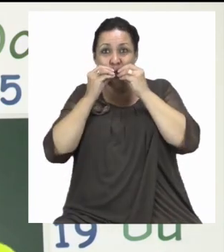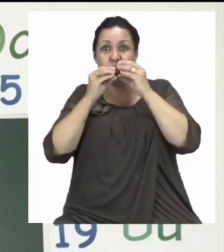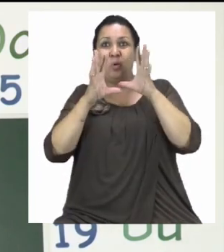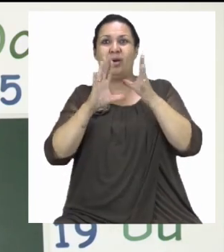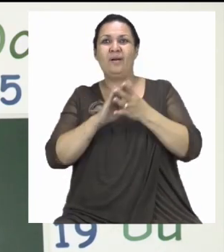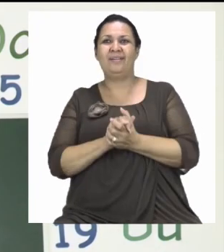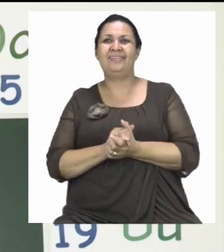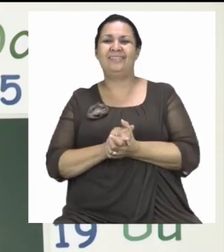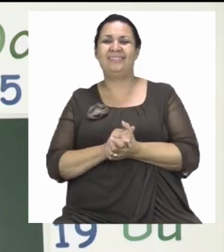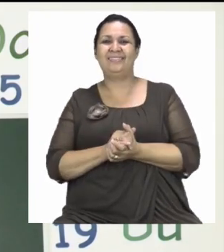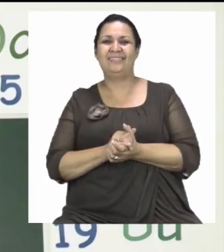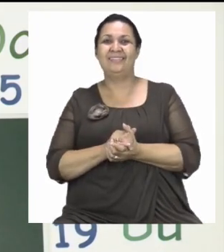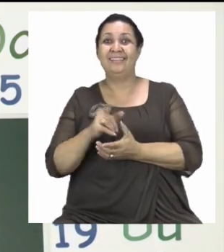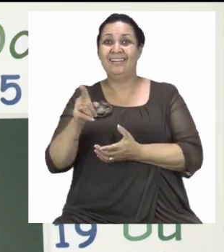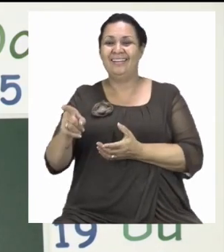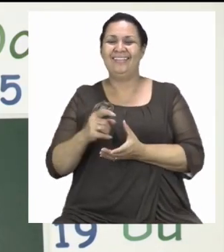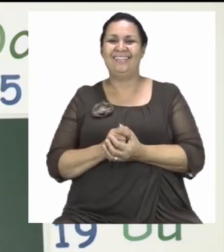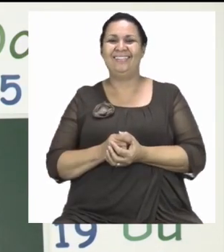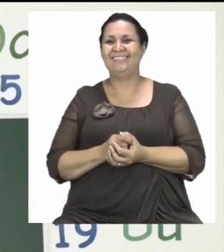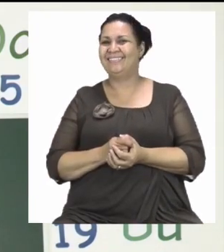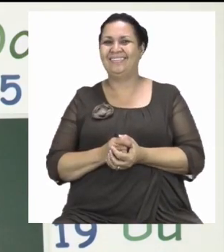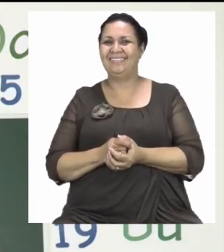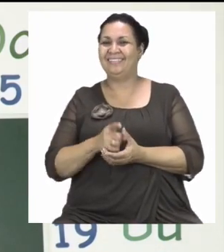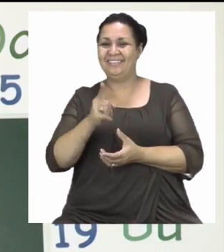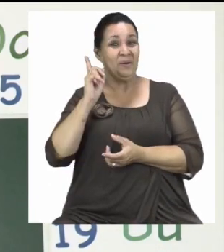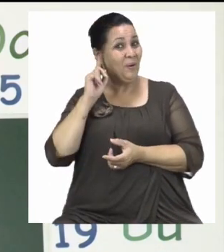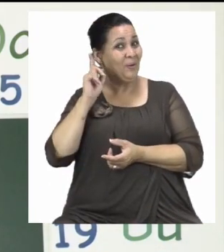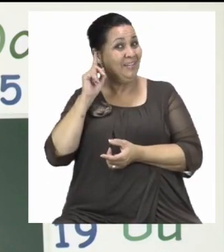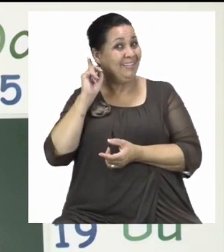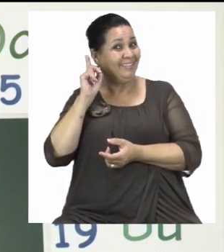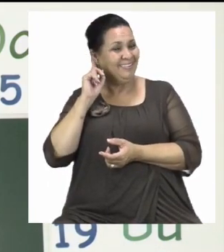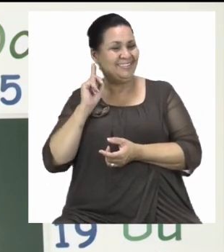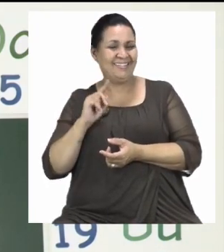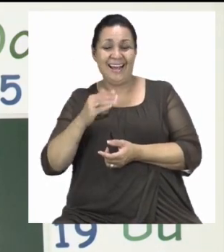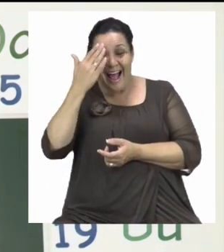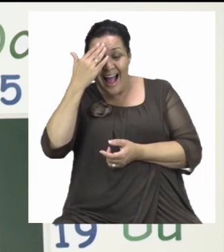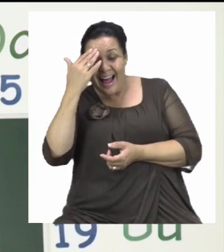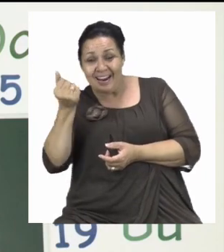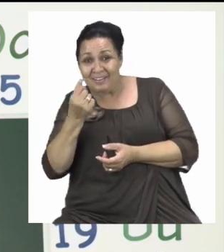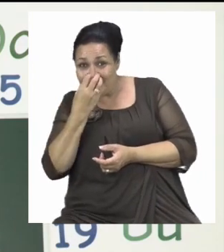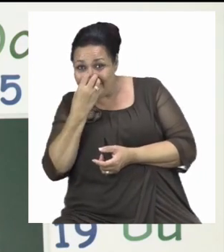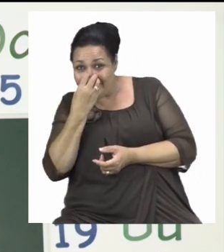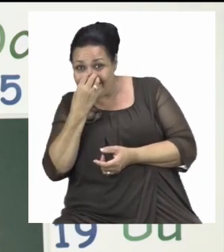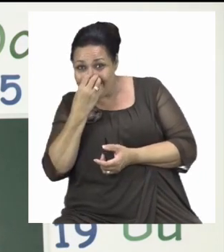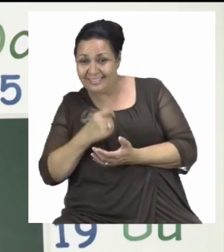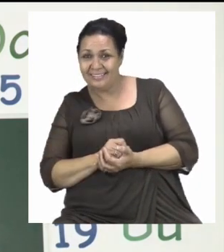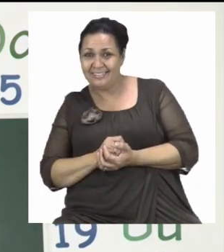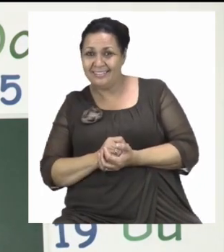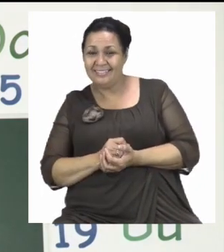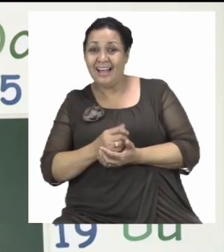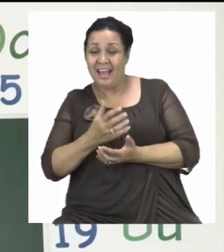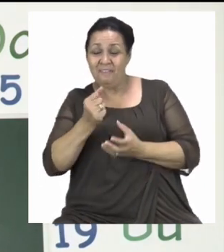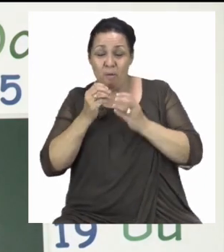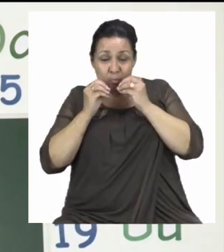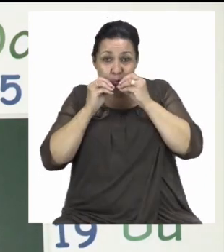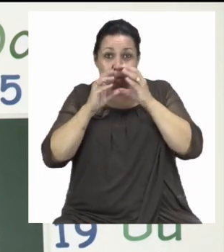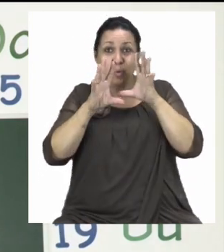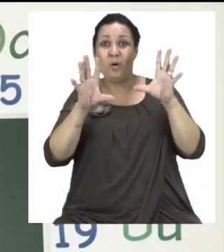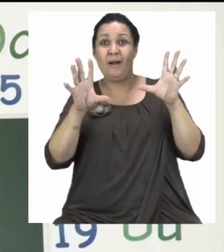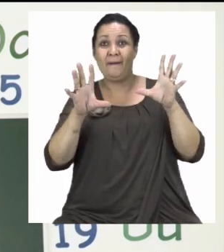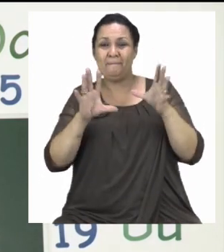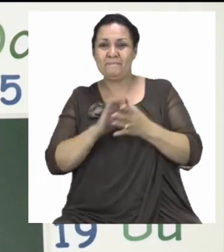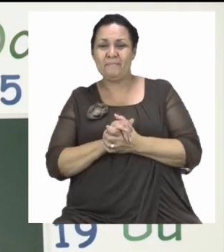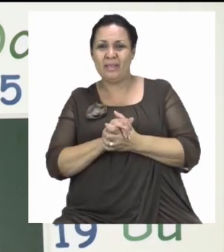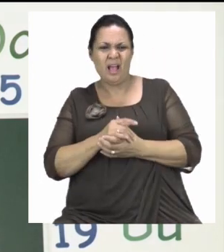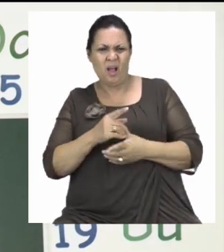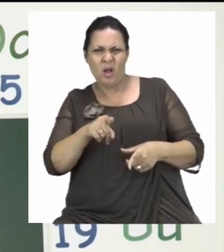There he is! Hello, Zacky. Did you bring me a balloon today? Are we going to a